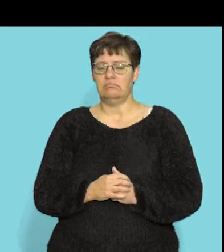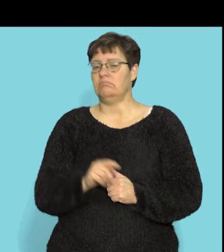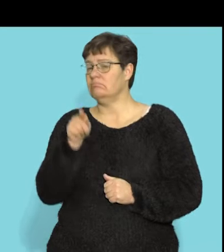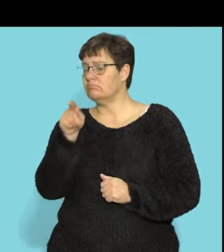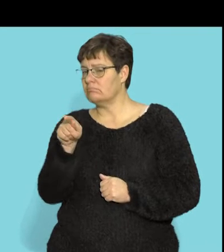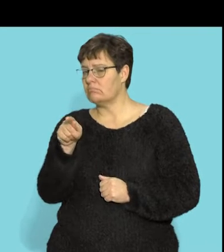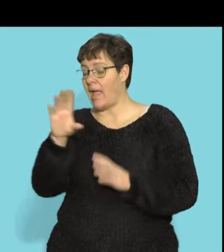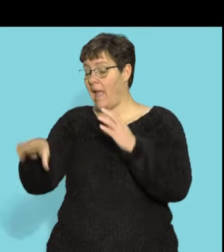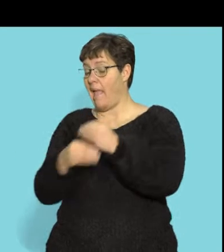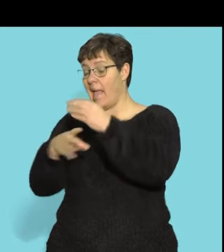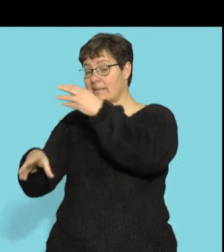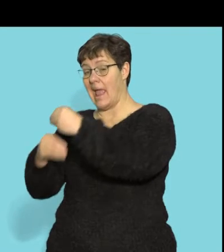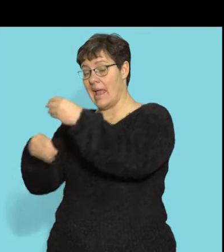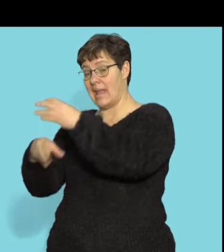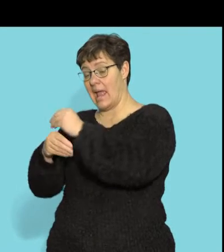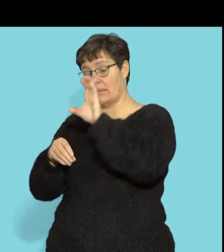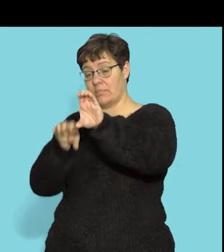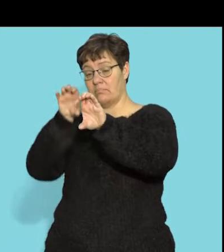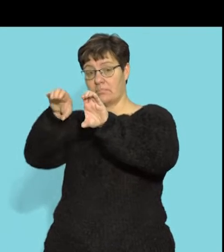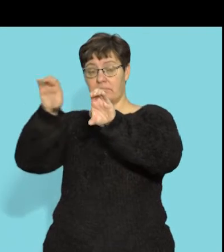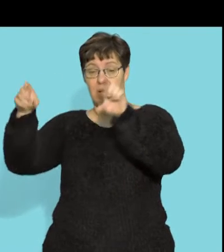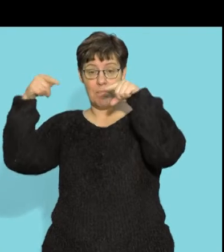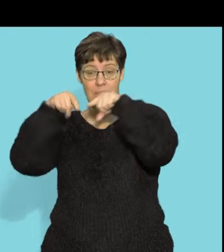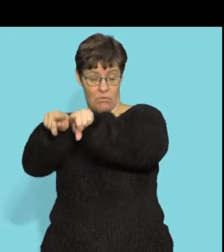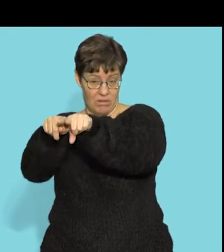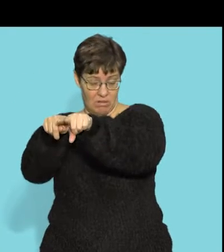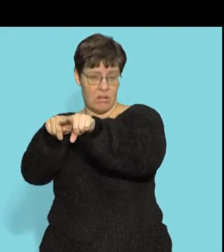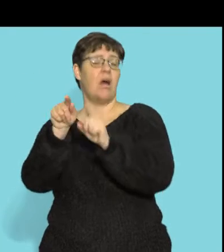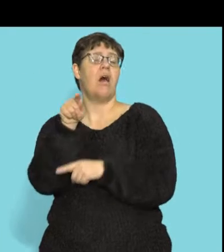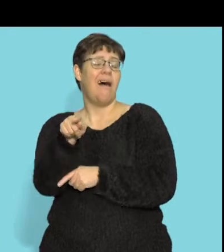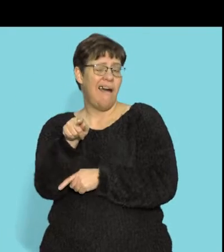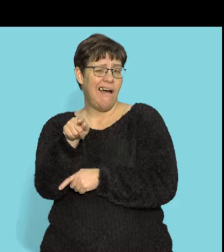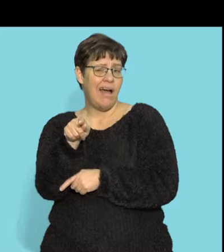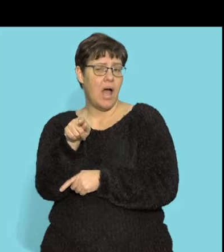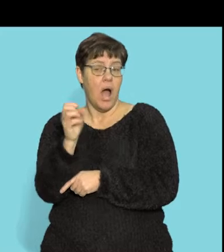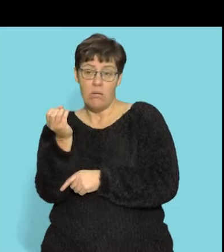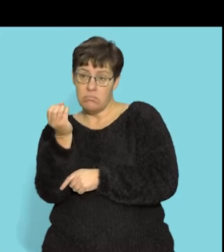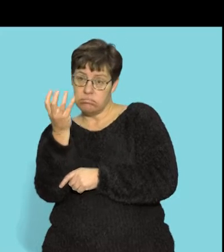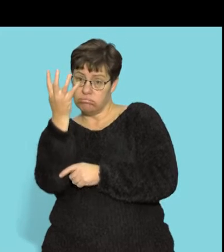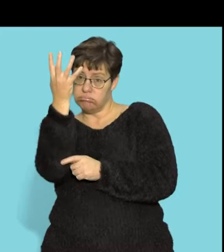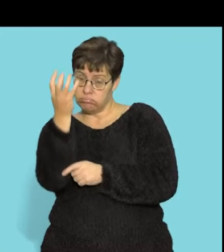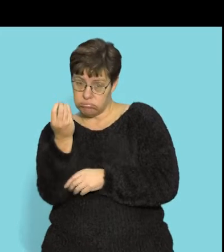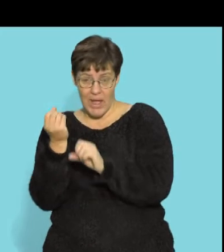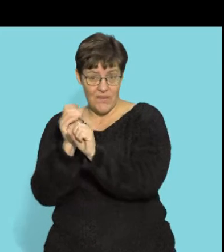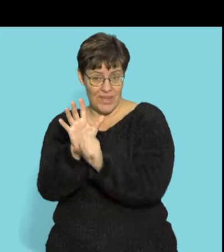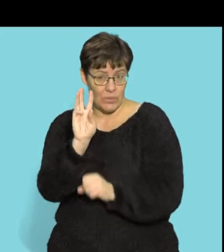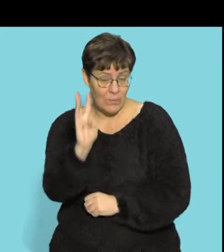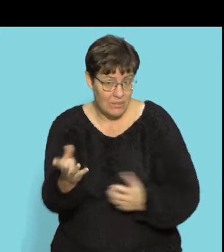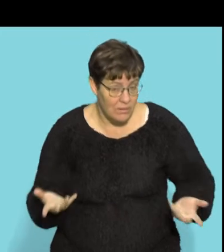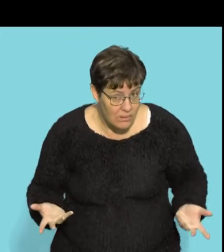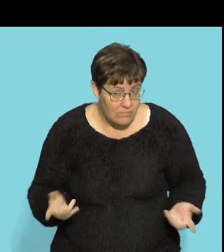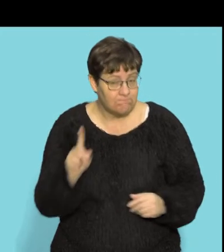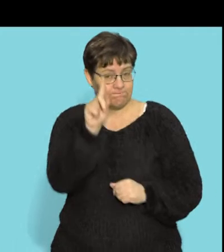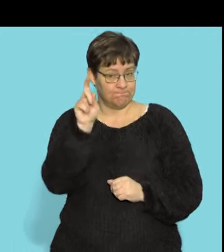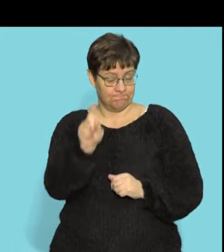we want to arrive at a solution for this following statement. When more bulbs are added in parallel, the brightness of the